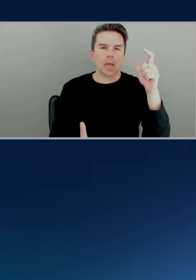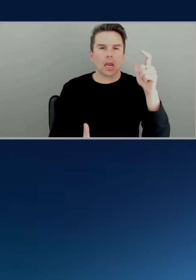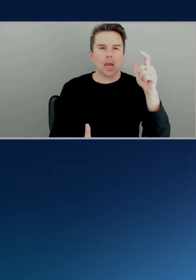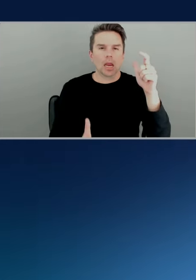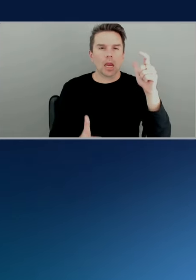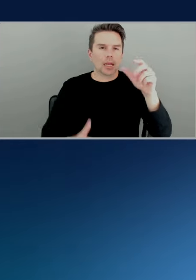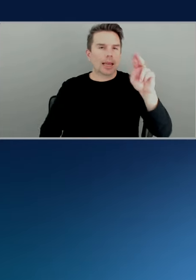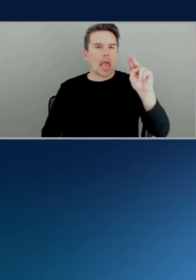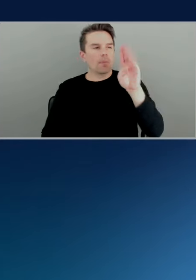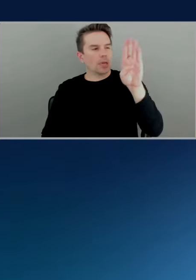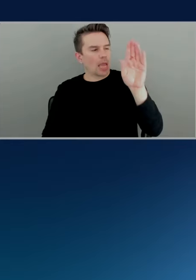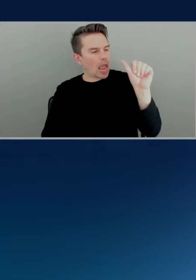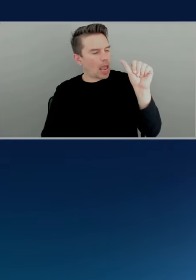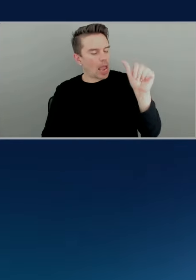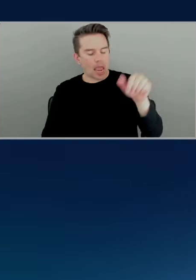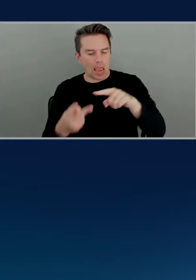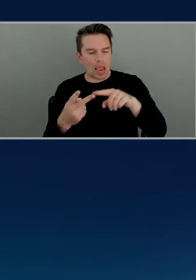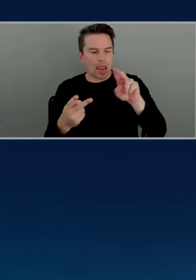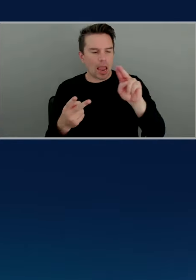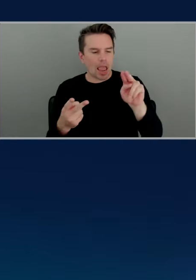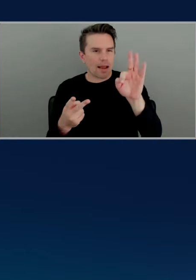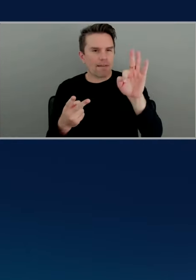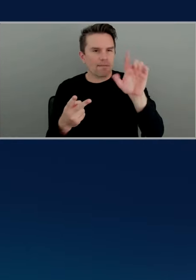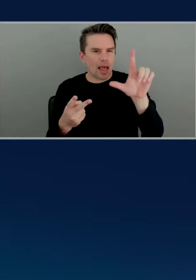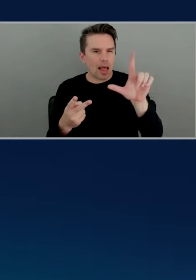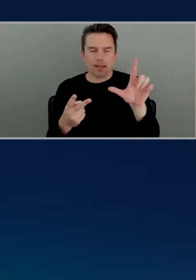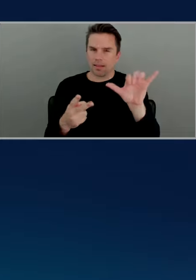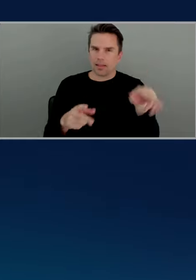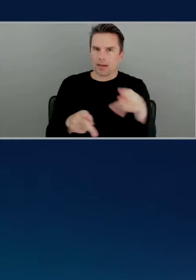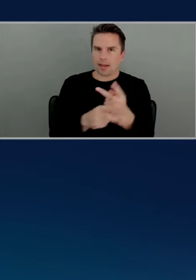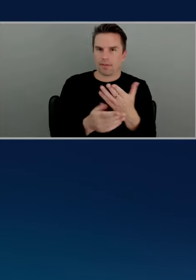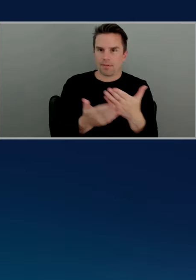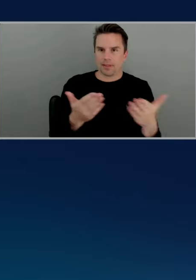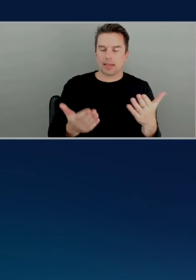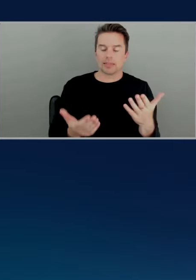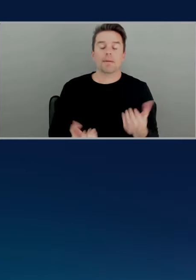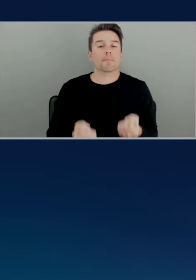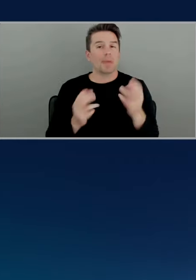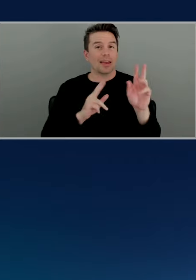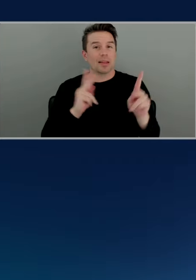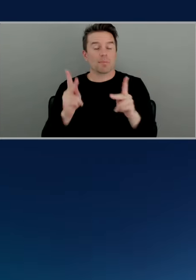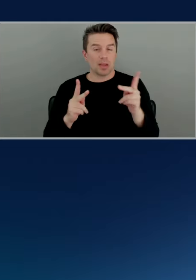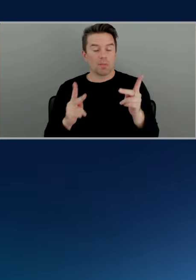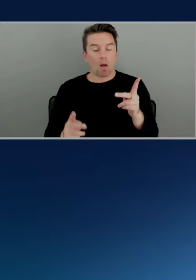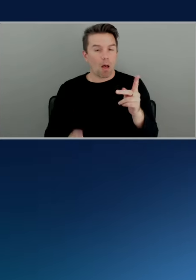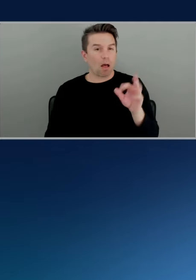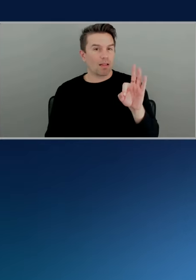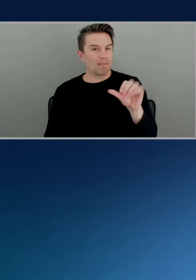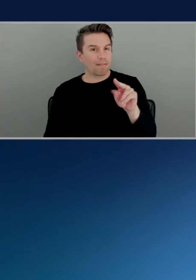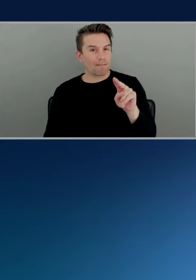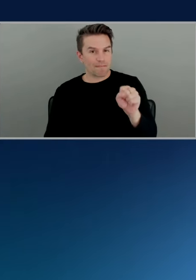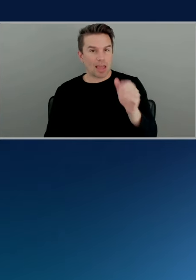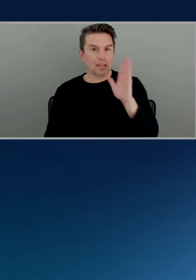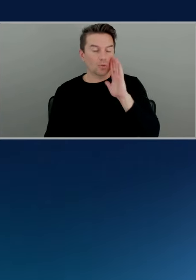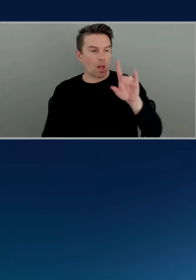those types of places. Like a lot of customers will, a lot of fans of like myself, will ask questions